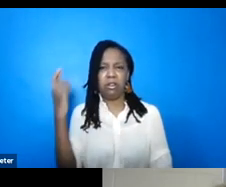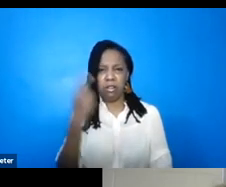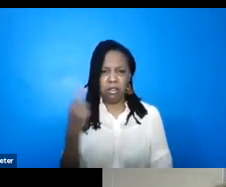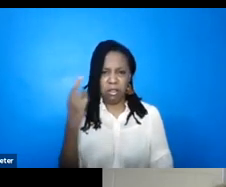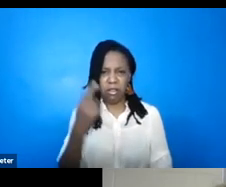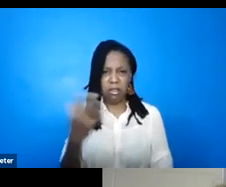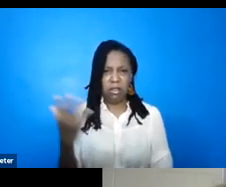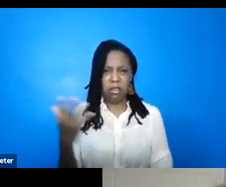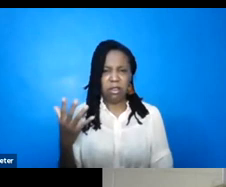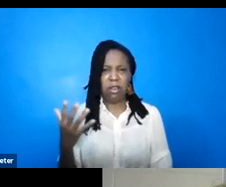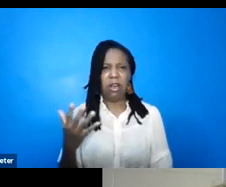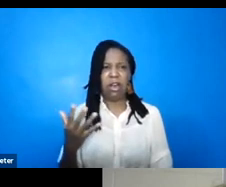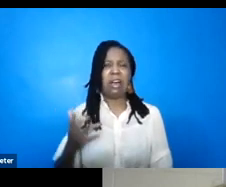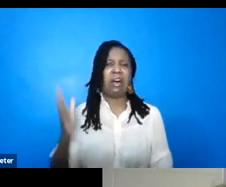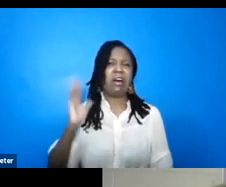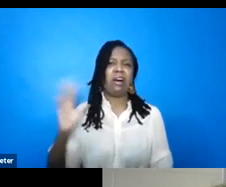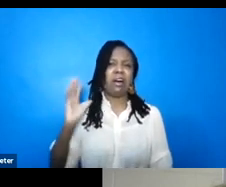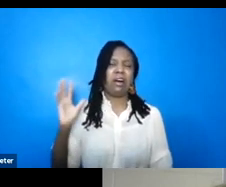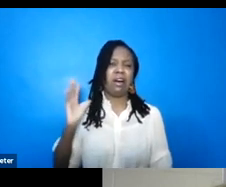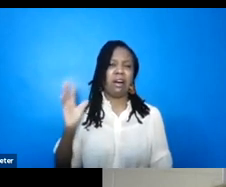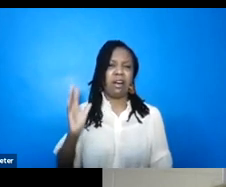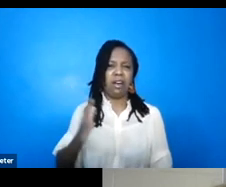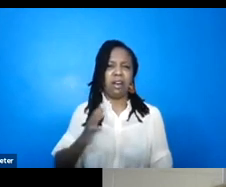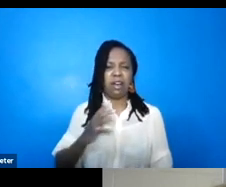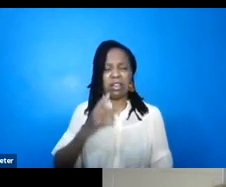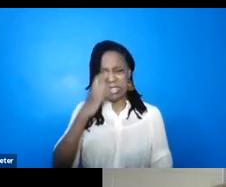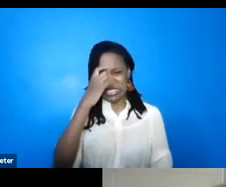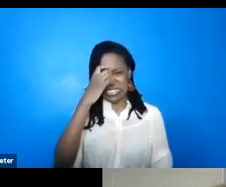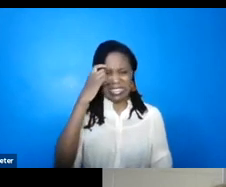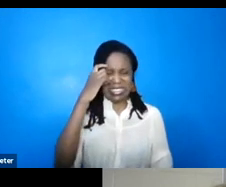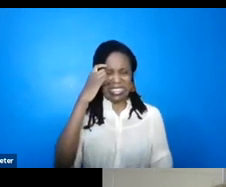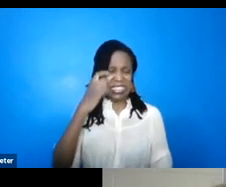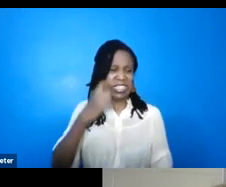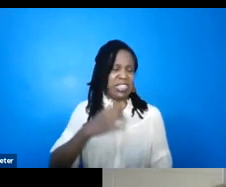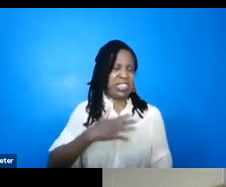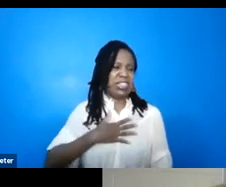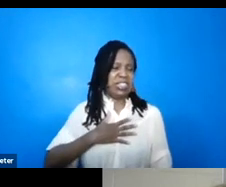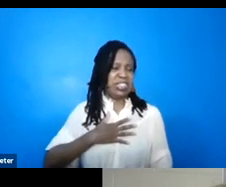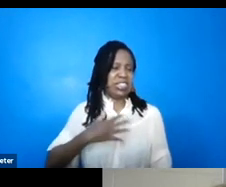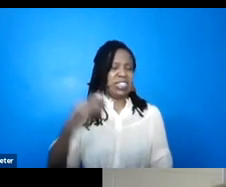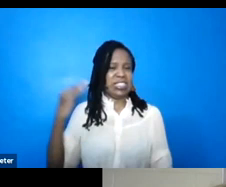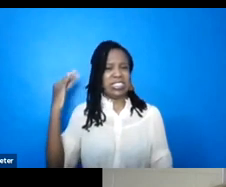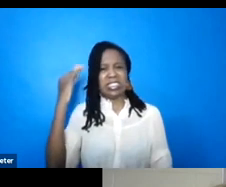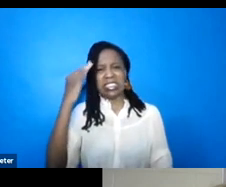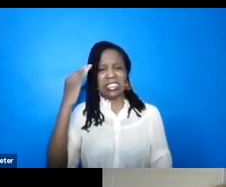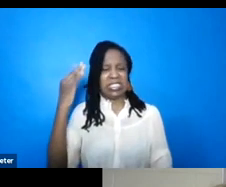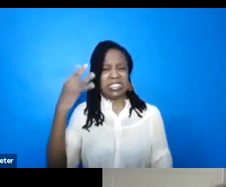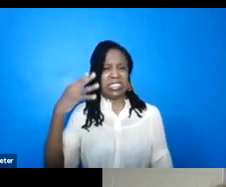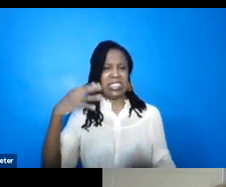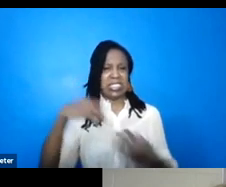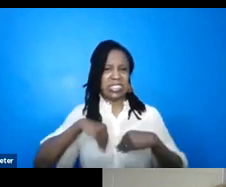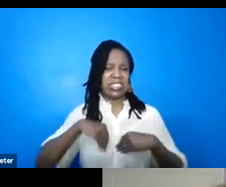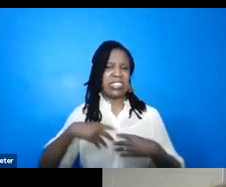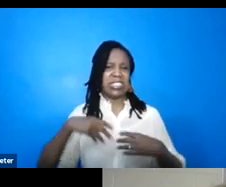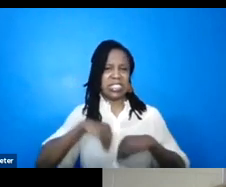of your peers. And he internalized that pain for so long that it led him to drugs, alcohol,